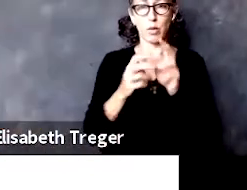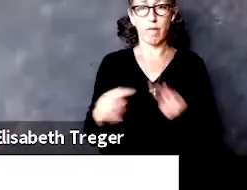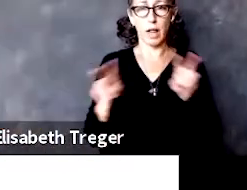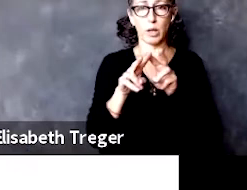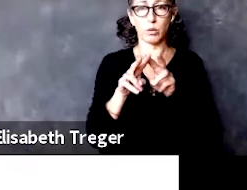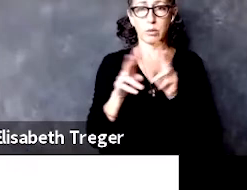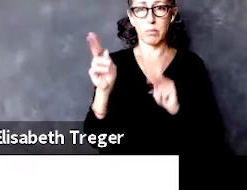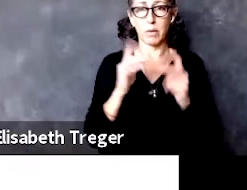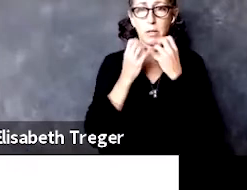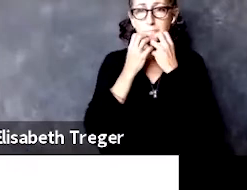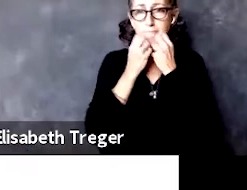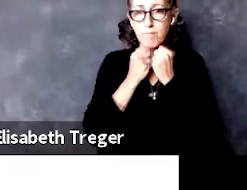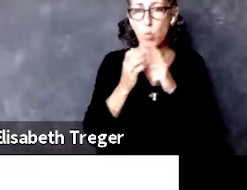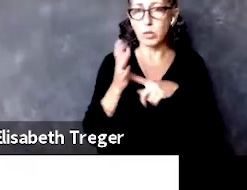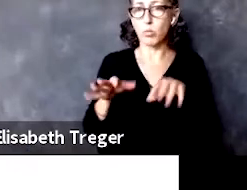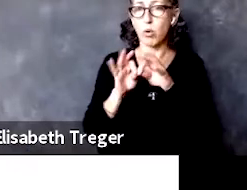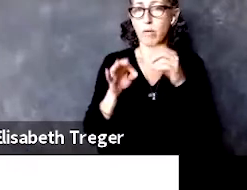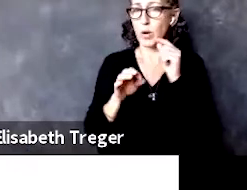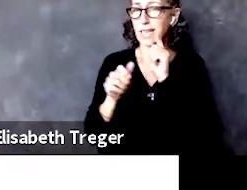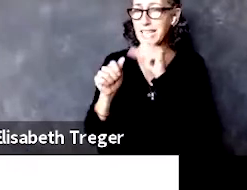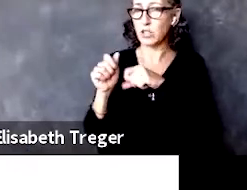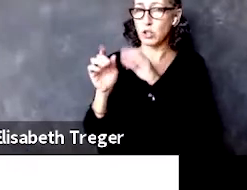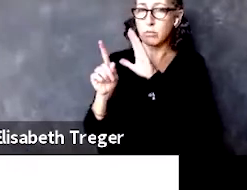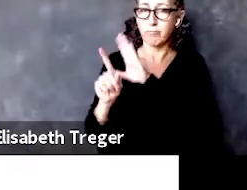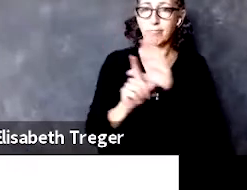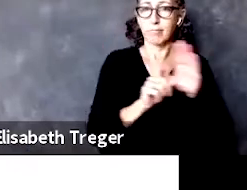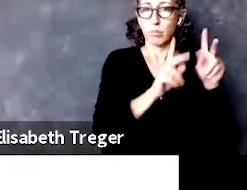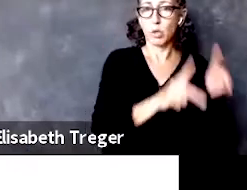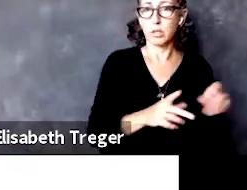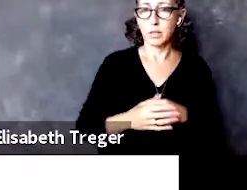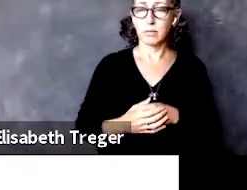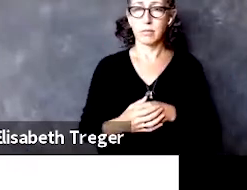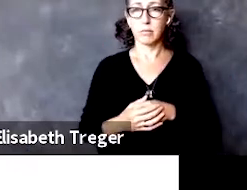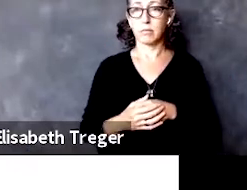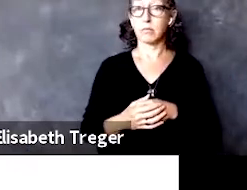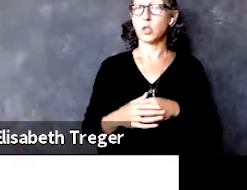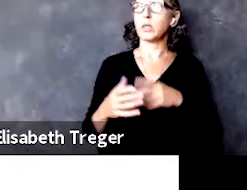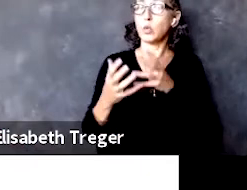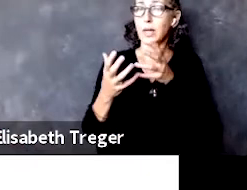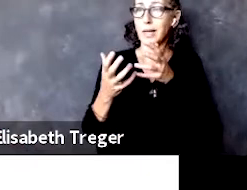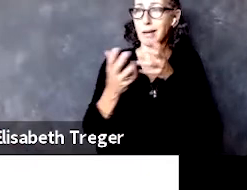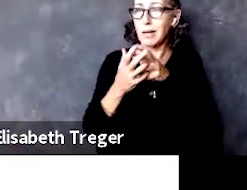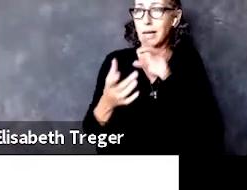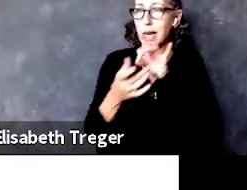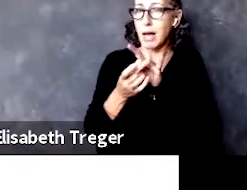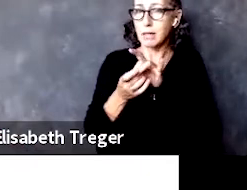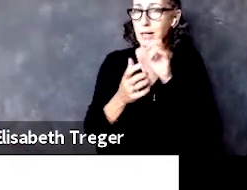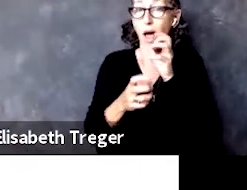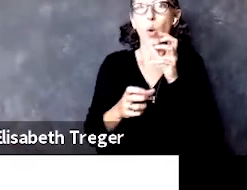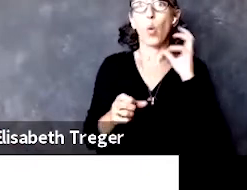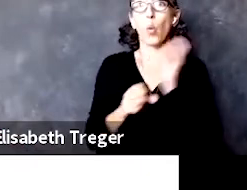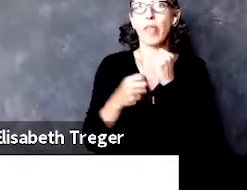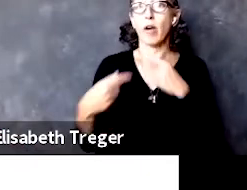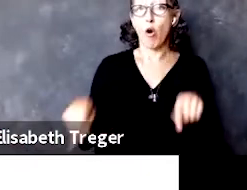we win the person and not win the argument. That's key.